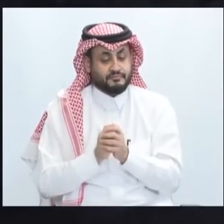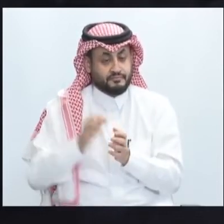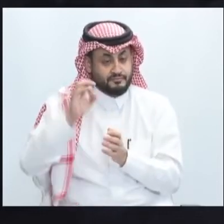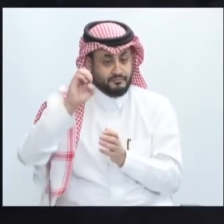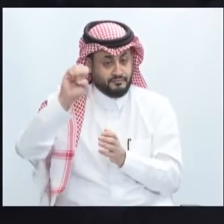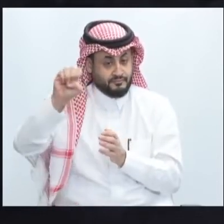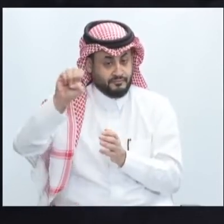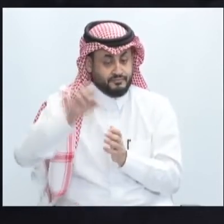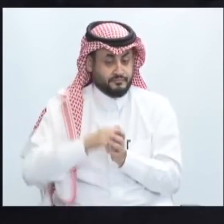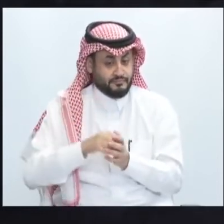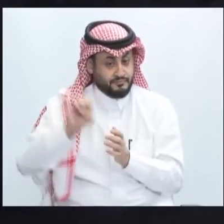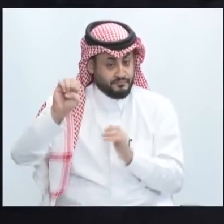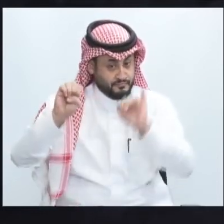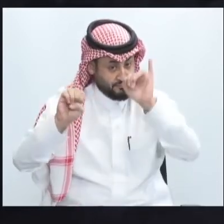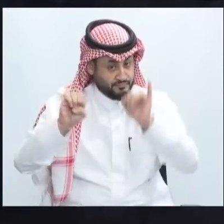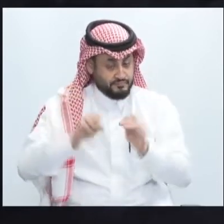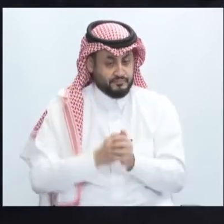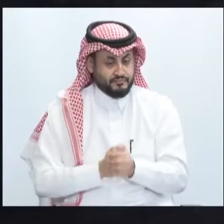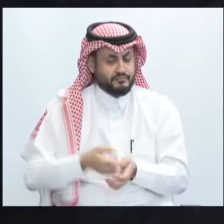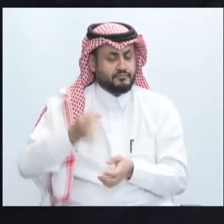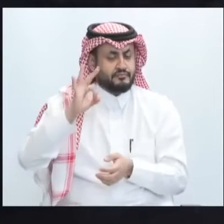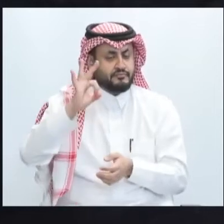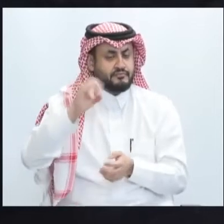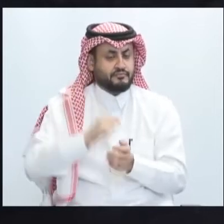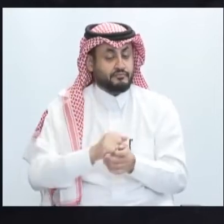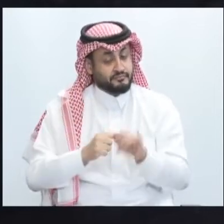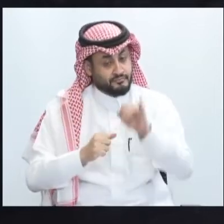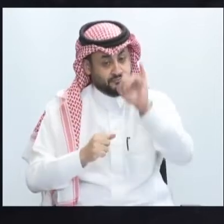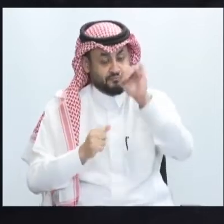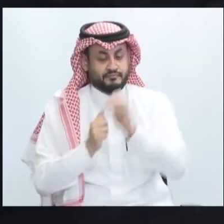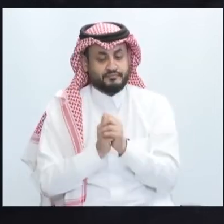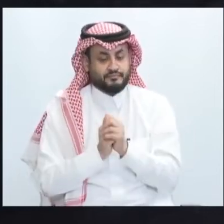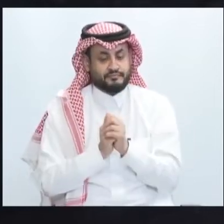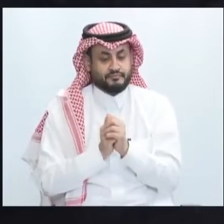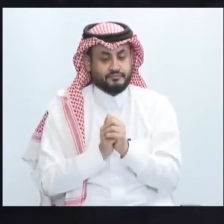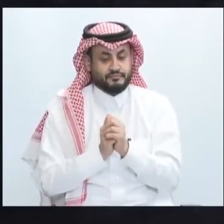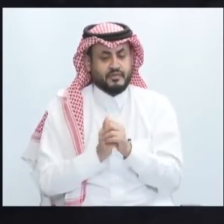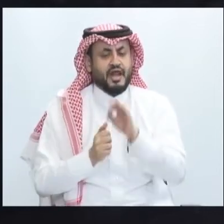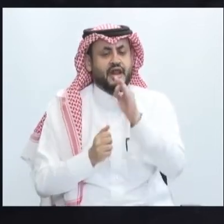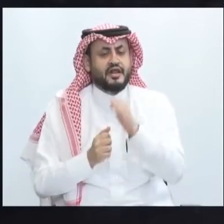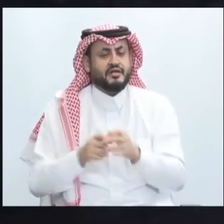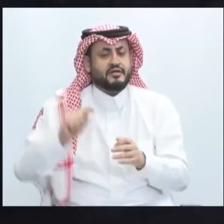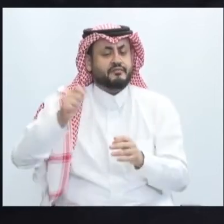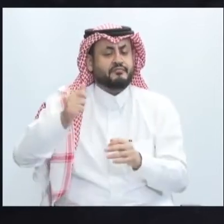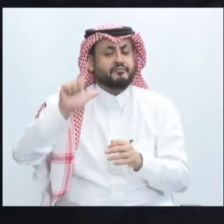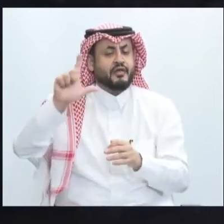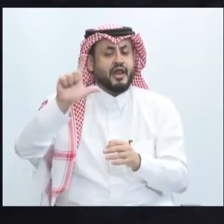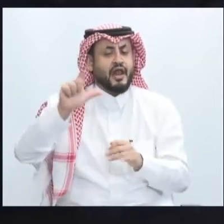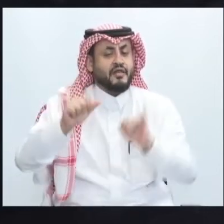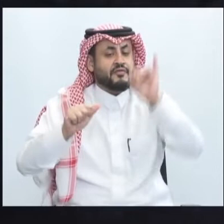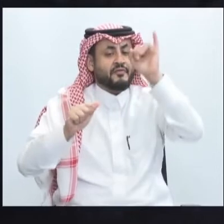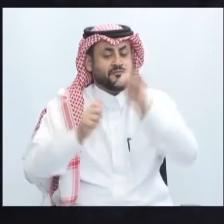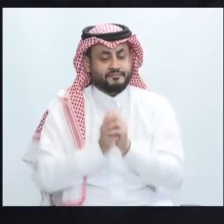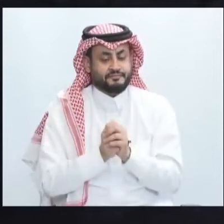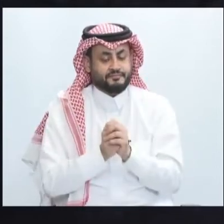E, short, excellent. What about F? Tall, excellent. Say it with me. Tall, tall.